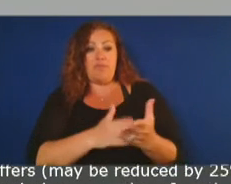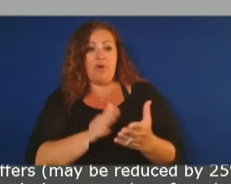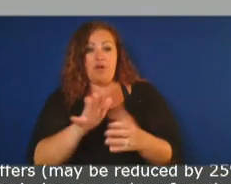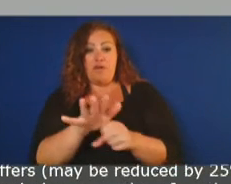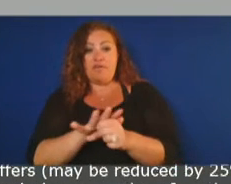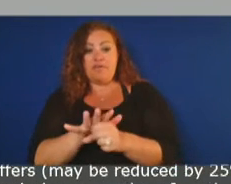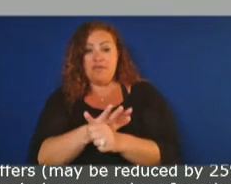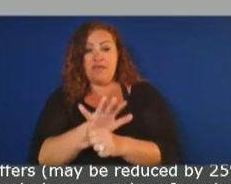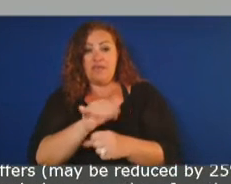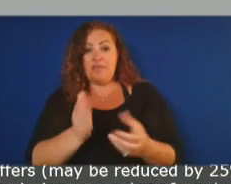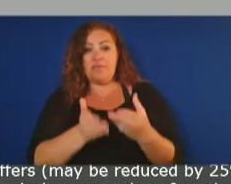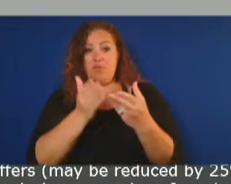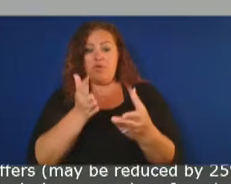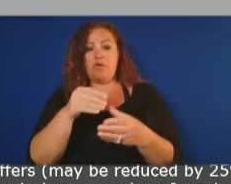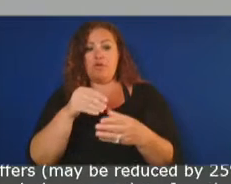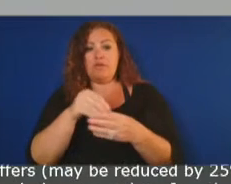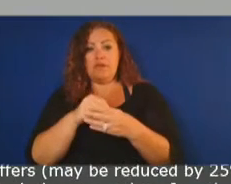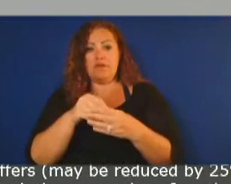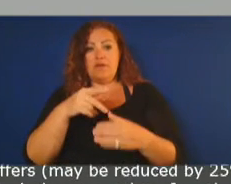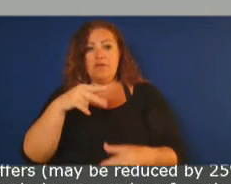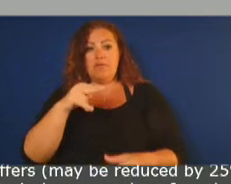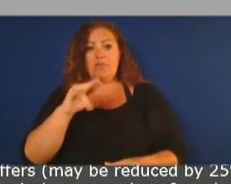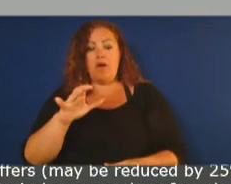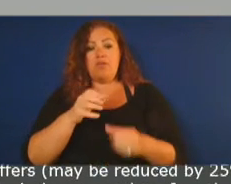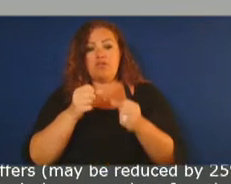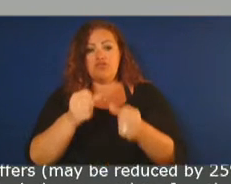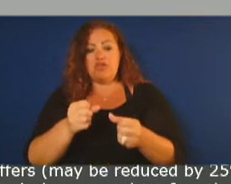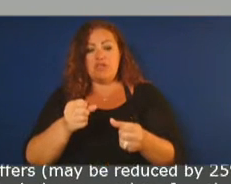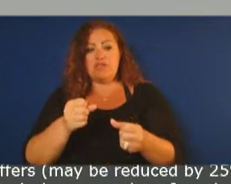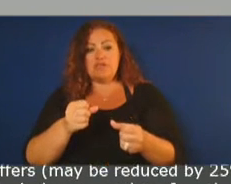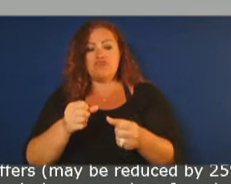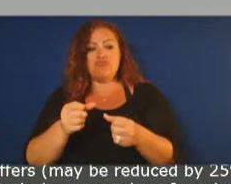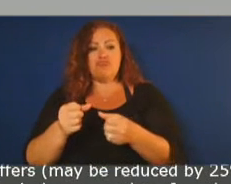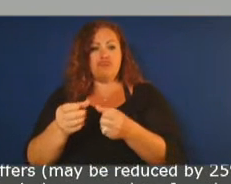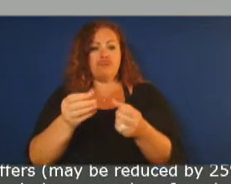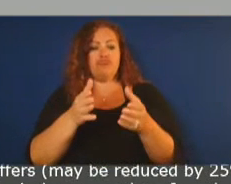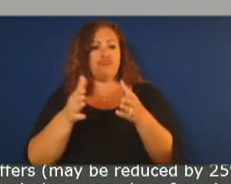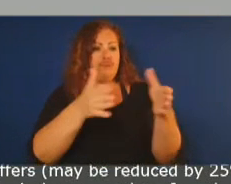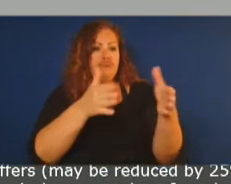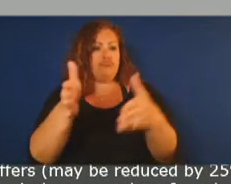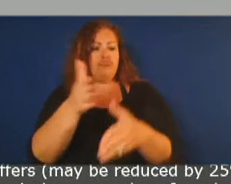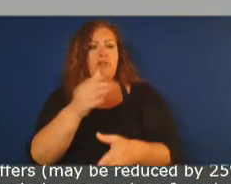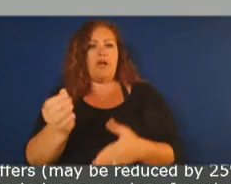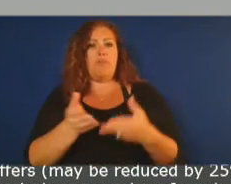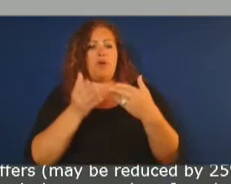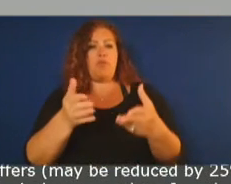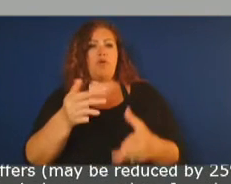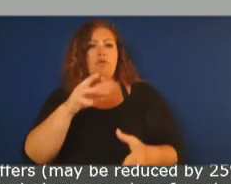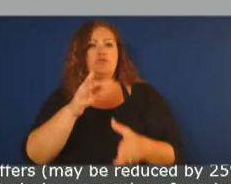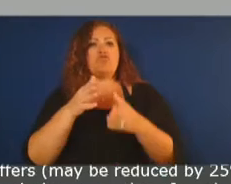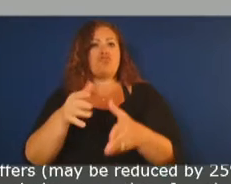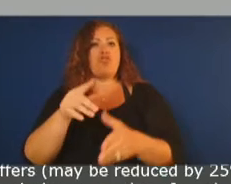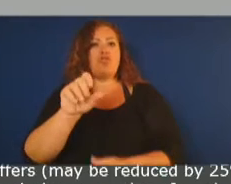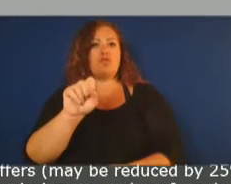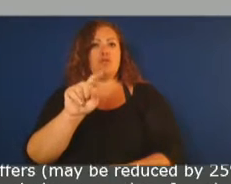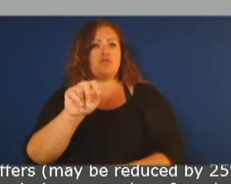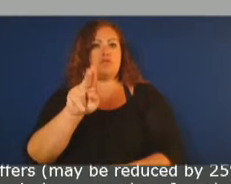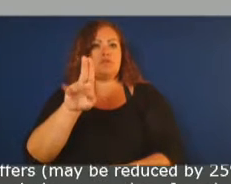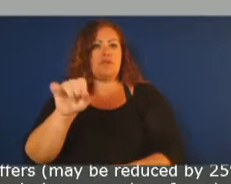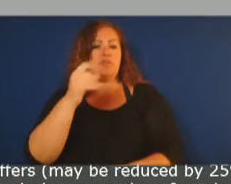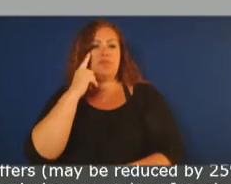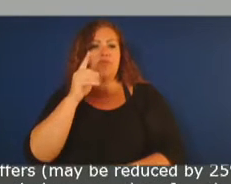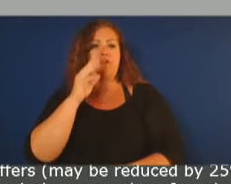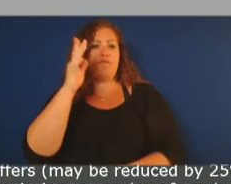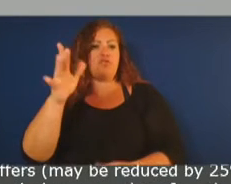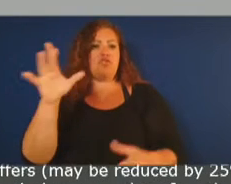propose an internal network of public streets uh as well as uh proposed Road stubs for future connections you can see those in the two